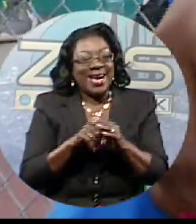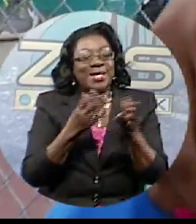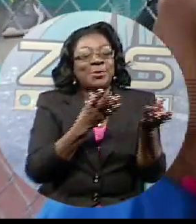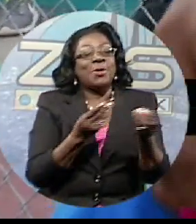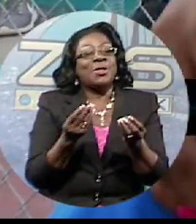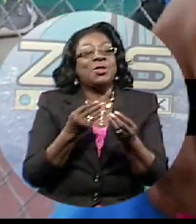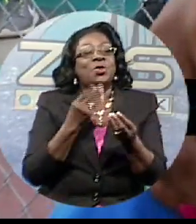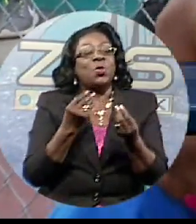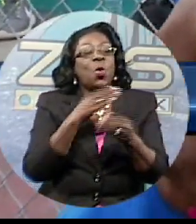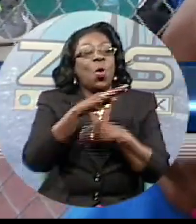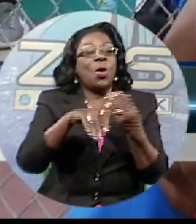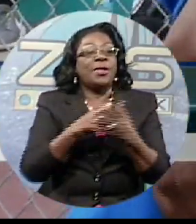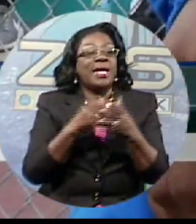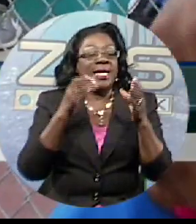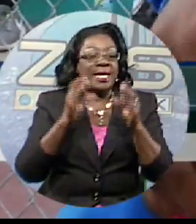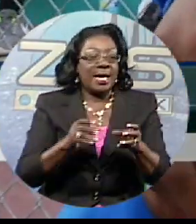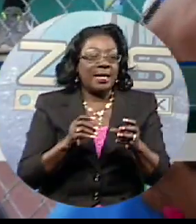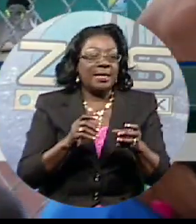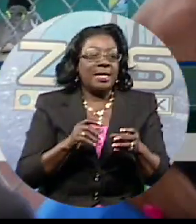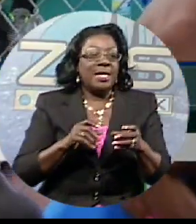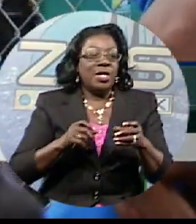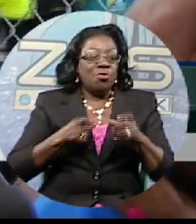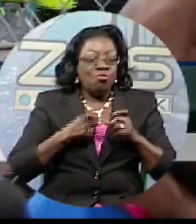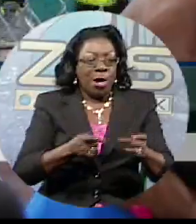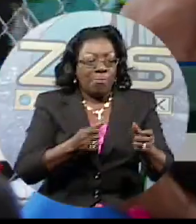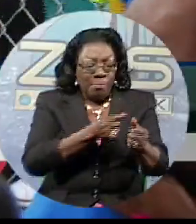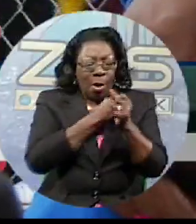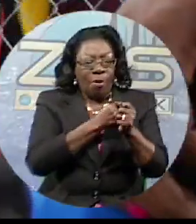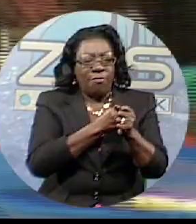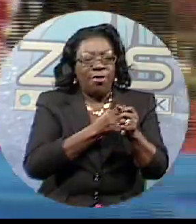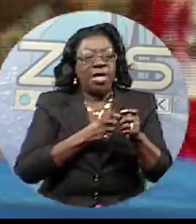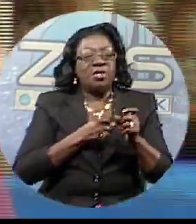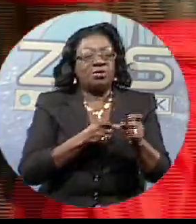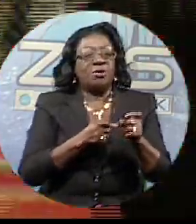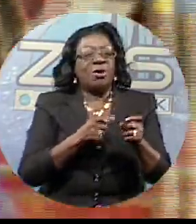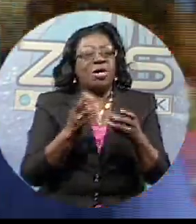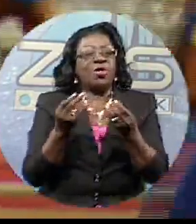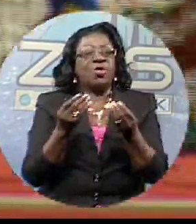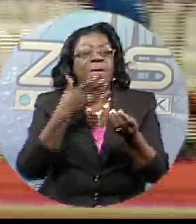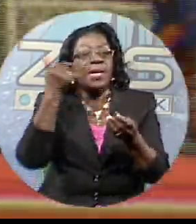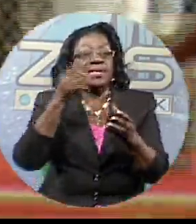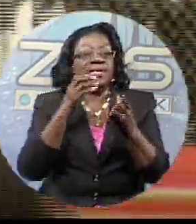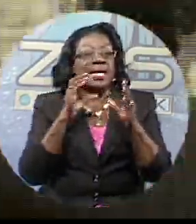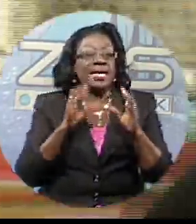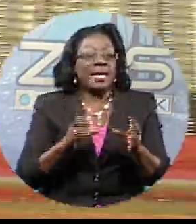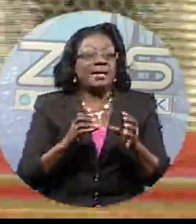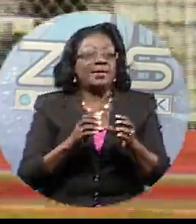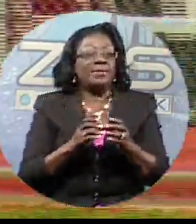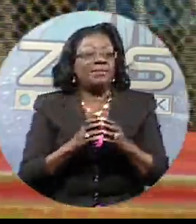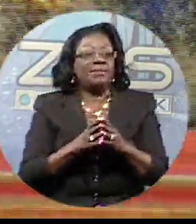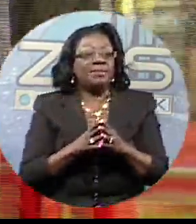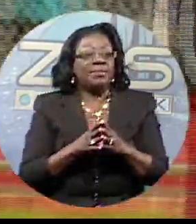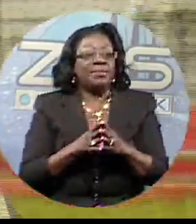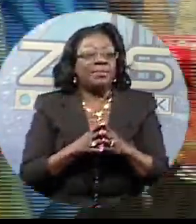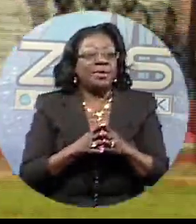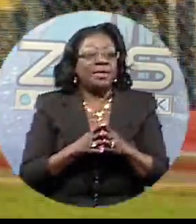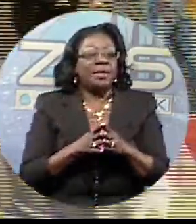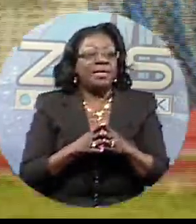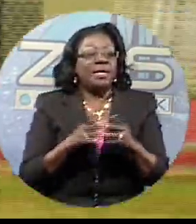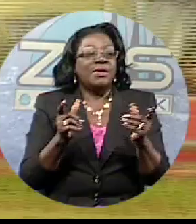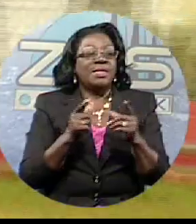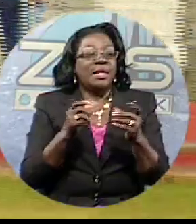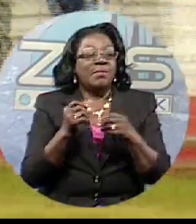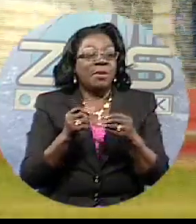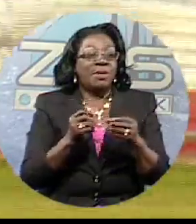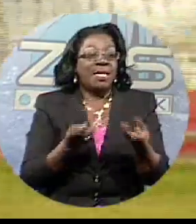on the first leg, get out powerful and strong, and hand it off to Crystal the best way I could. Was it a clean exchange between you two? No, it wasn't. It was a little bubble,